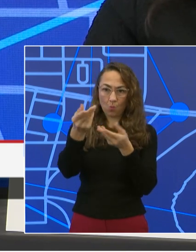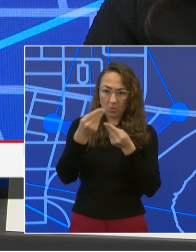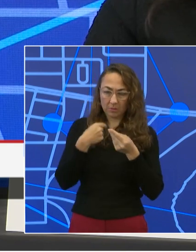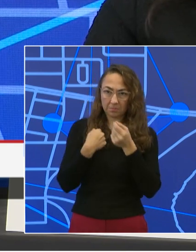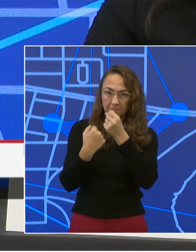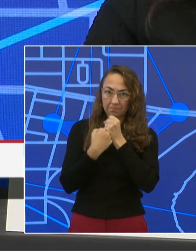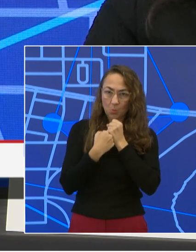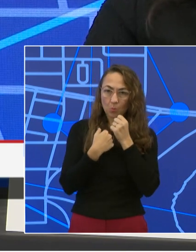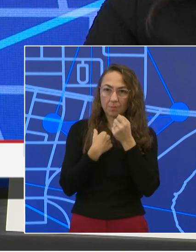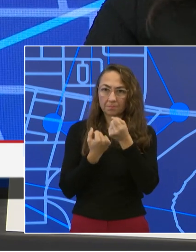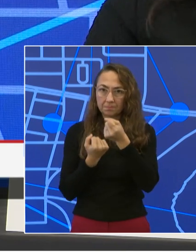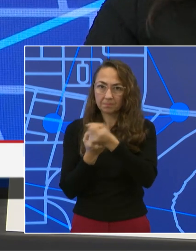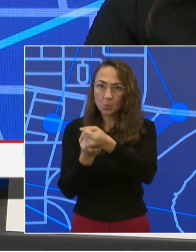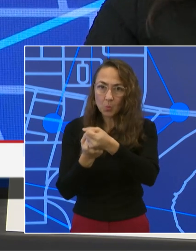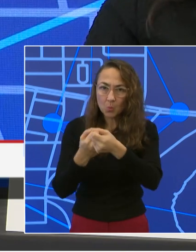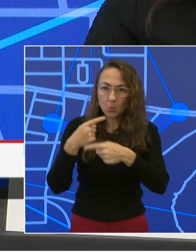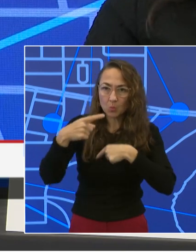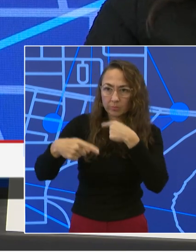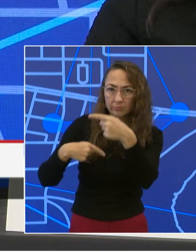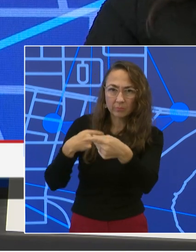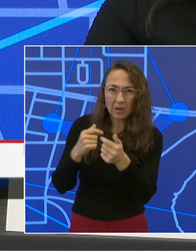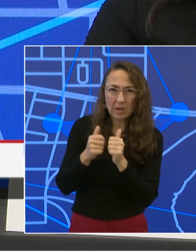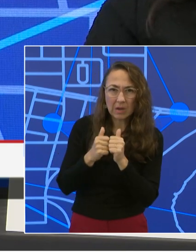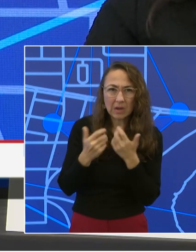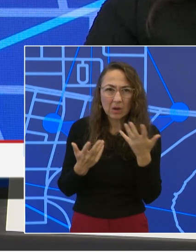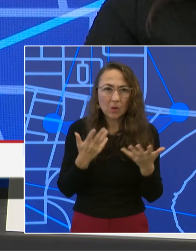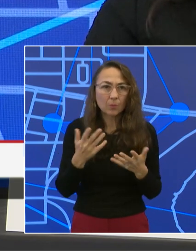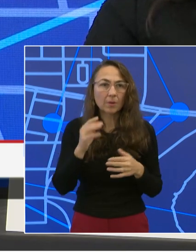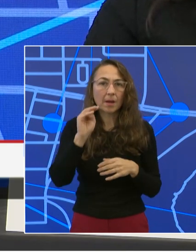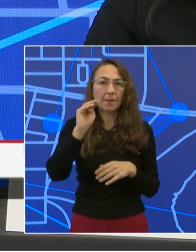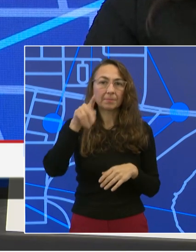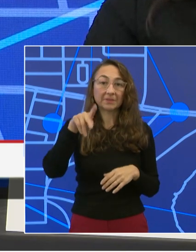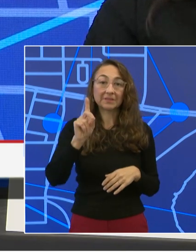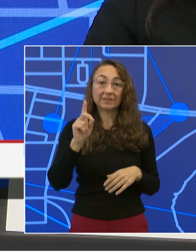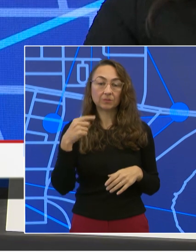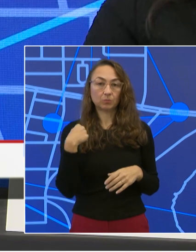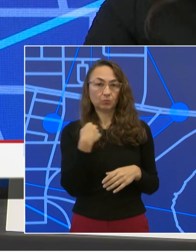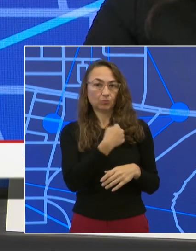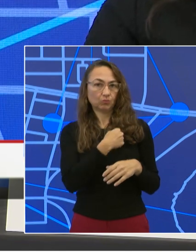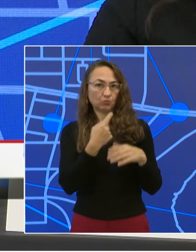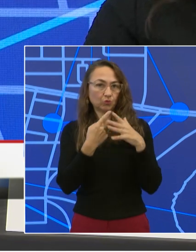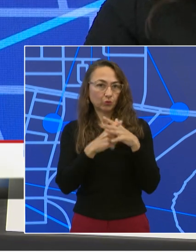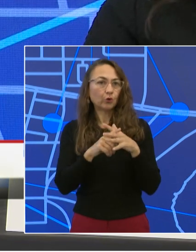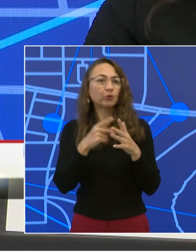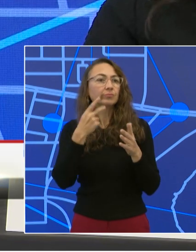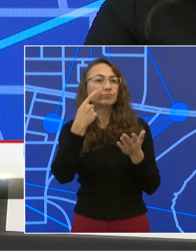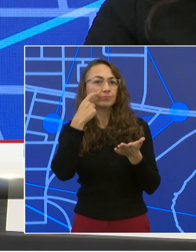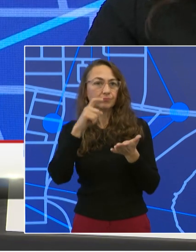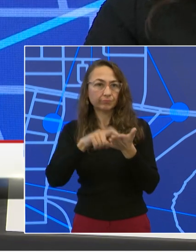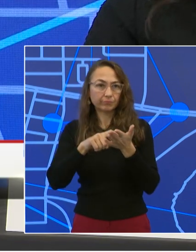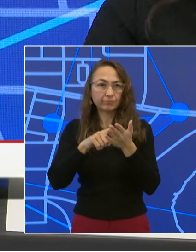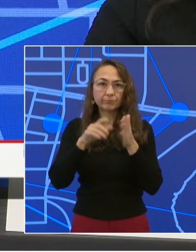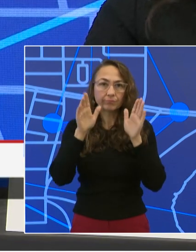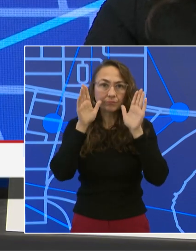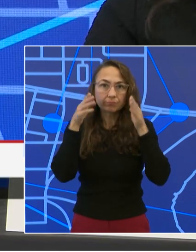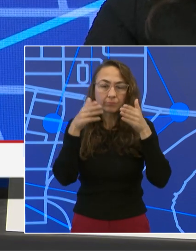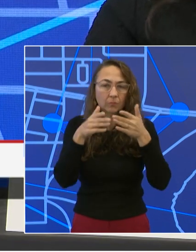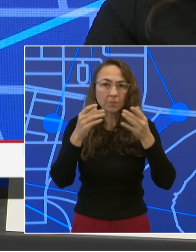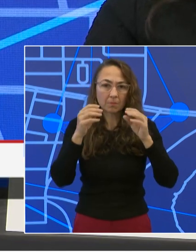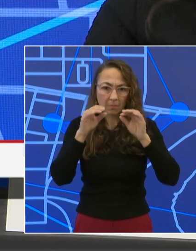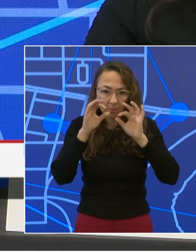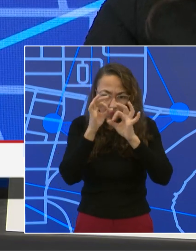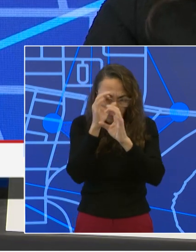seeing. So we began at the Metropolitan Police Department to look at crime from a macro level. We began analyzing a lot of the